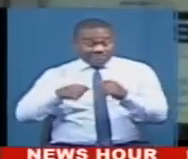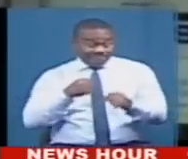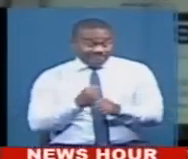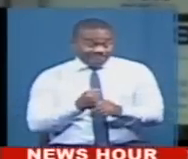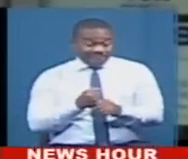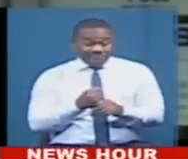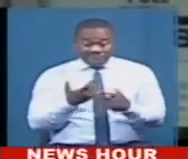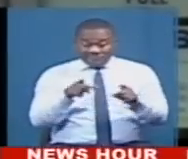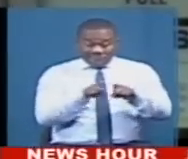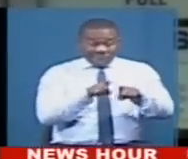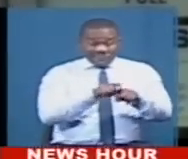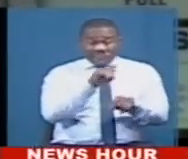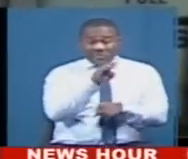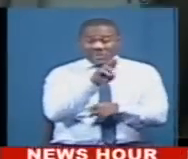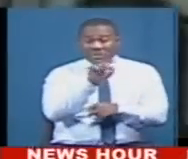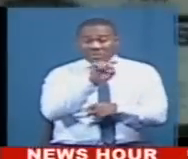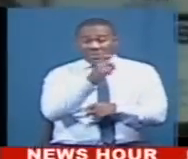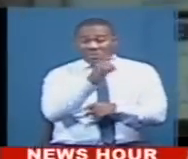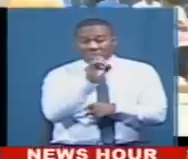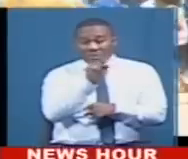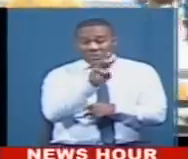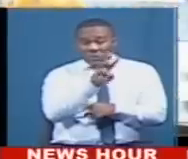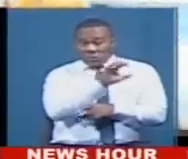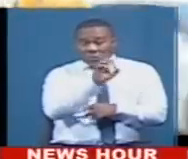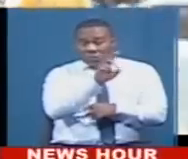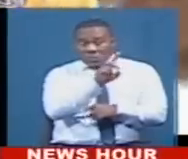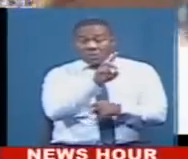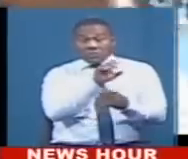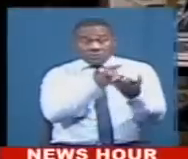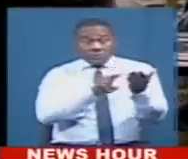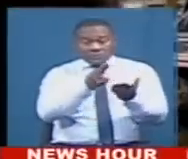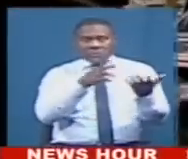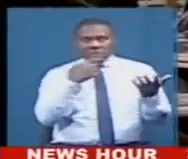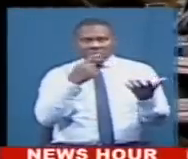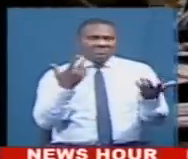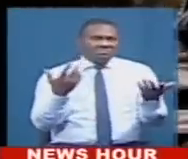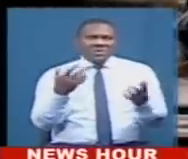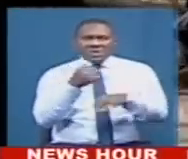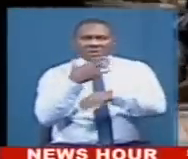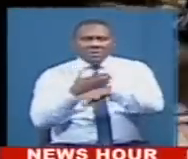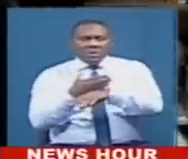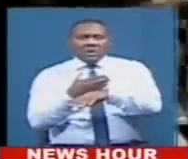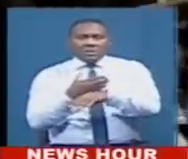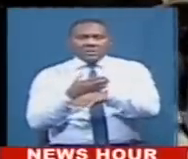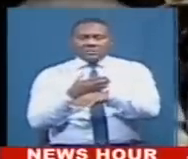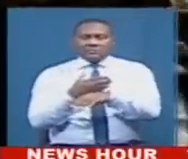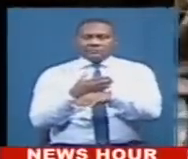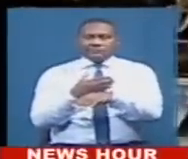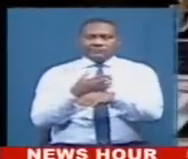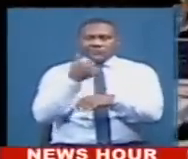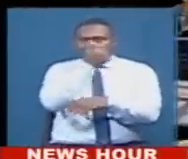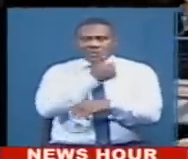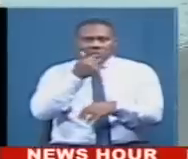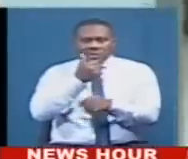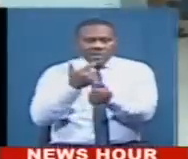2018. According to the Bretton Woods Institution, economies such as Côte d'Ivoire, Ethiopia, Ghana, and